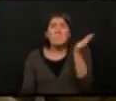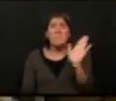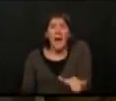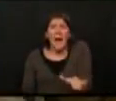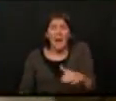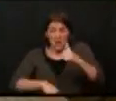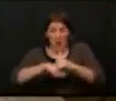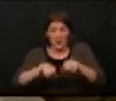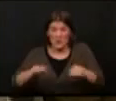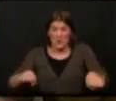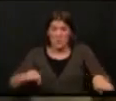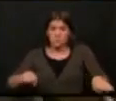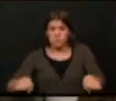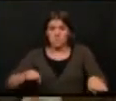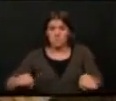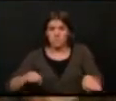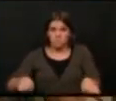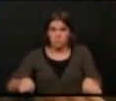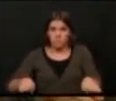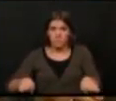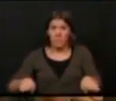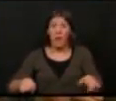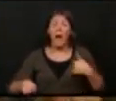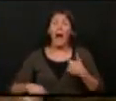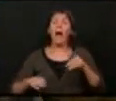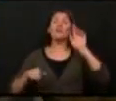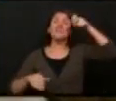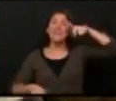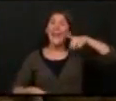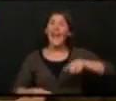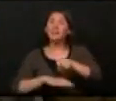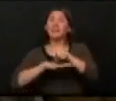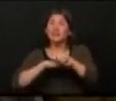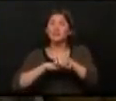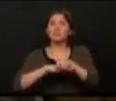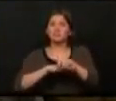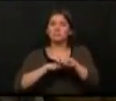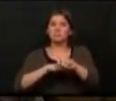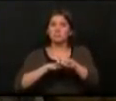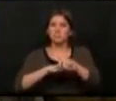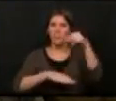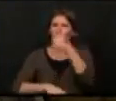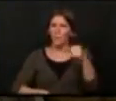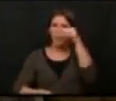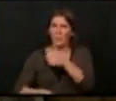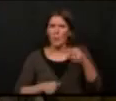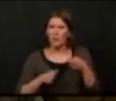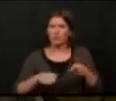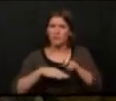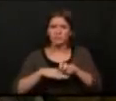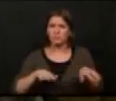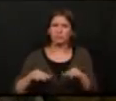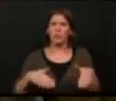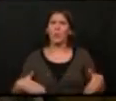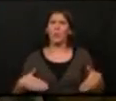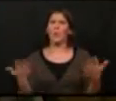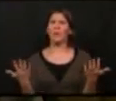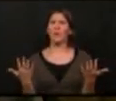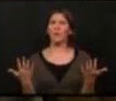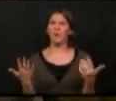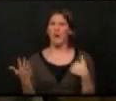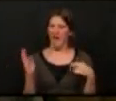was shaking on the floor, on the stoop that we share, as well as the concrete on Elliott Street. The operative